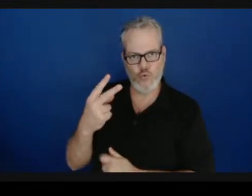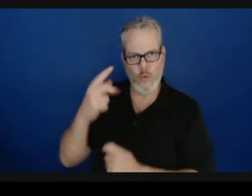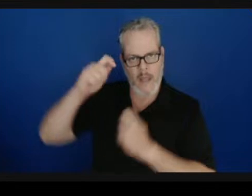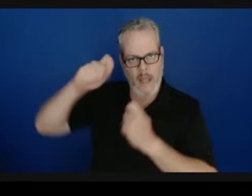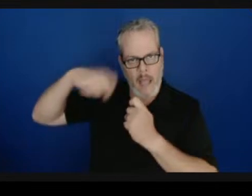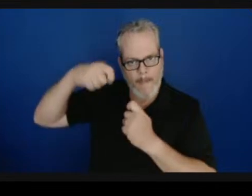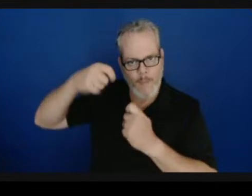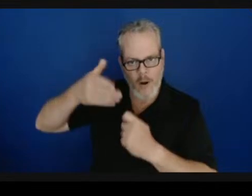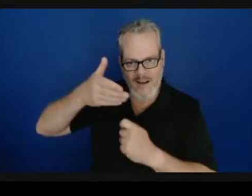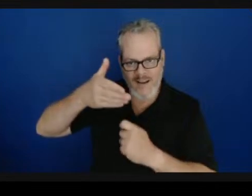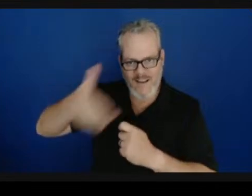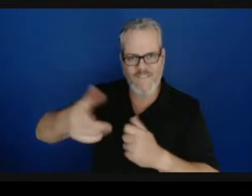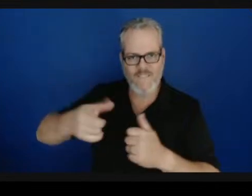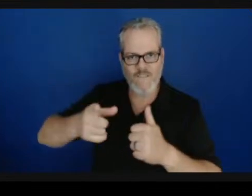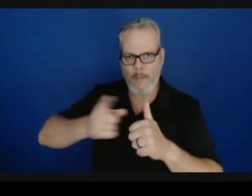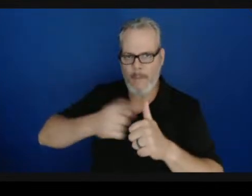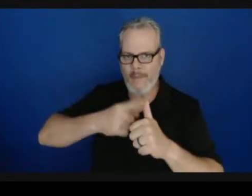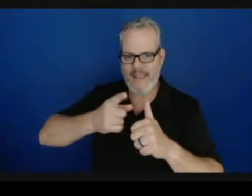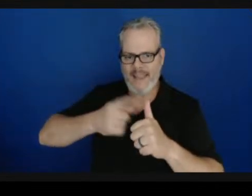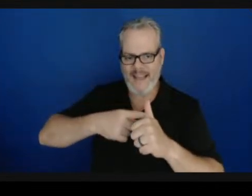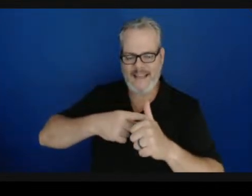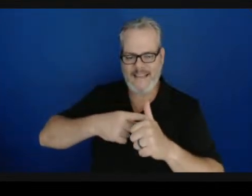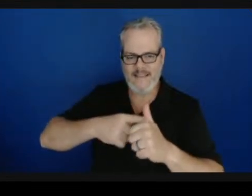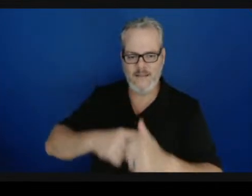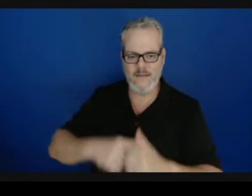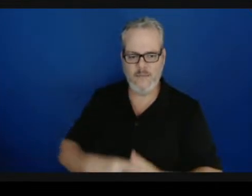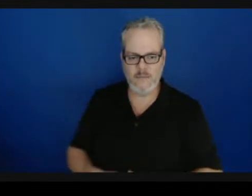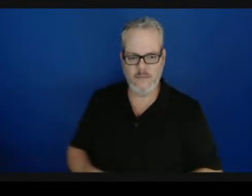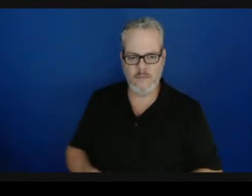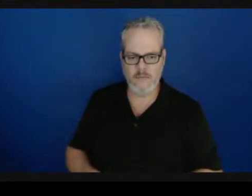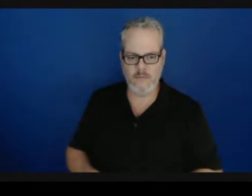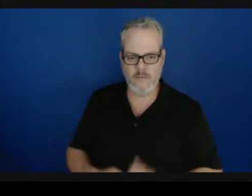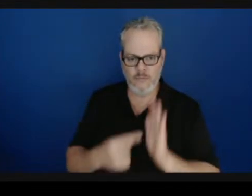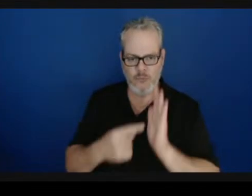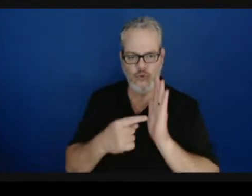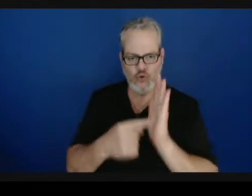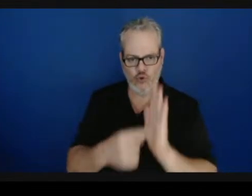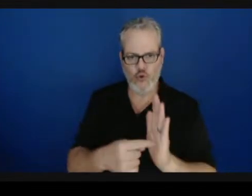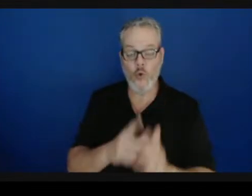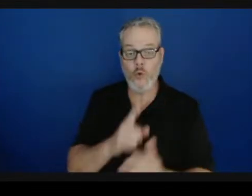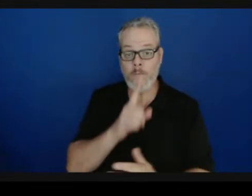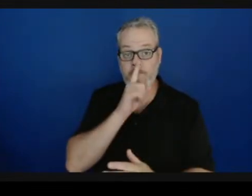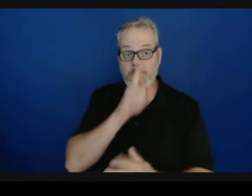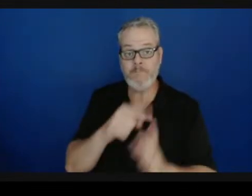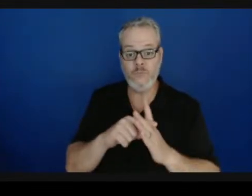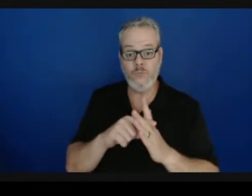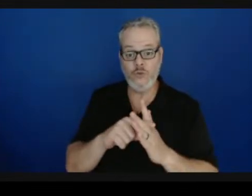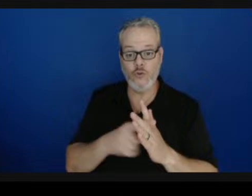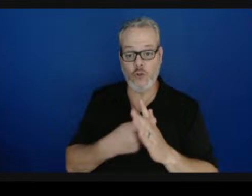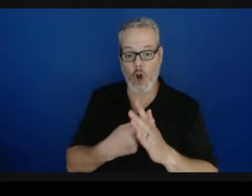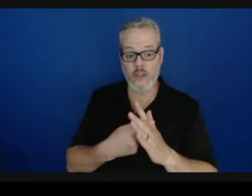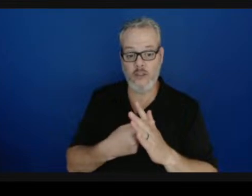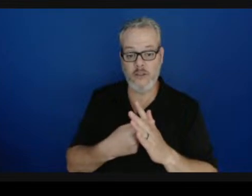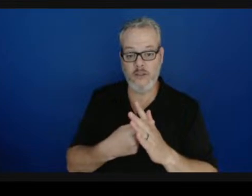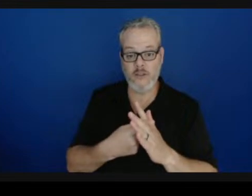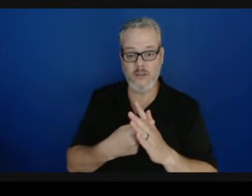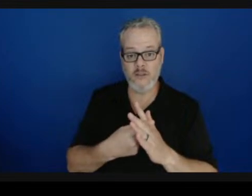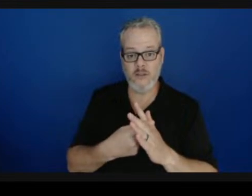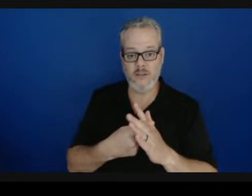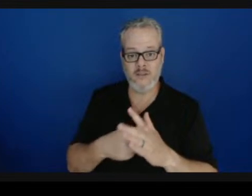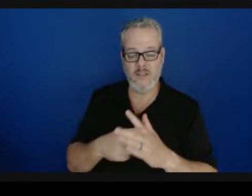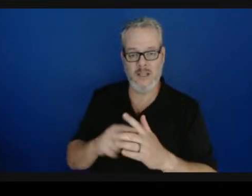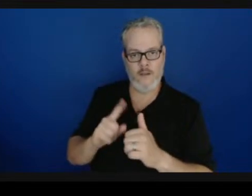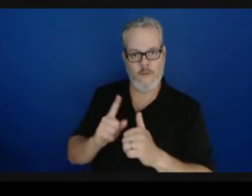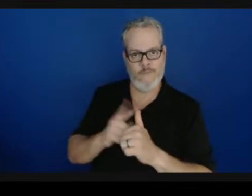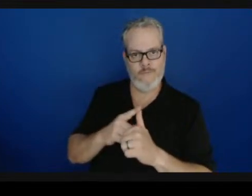animated from the very beginning of its deployment. So let me pull it back here and start. This actually starts off at the beginning of phase 2.